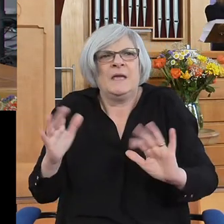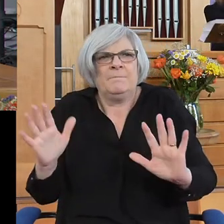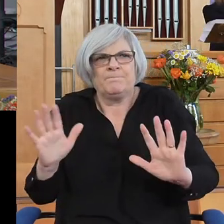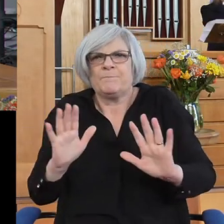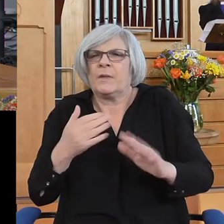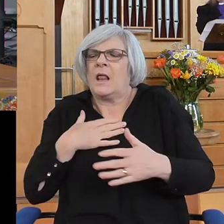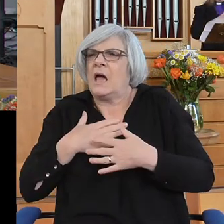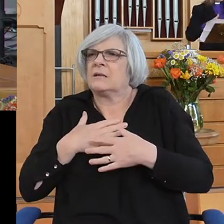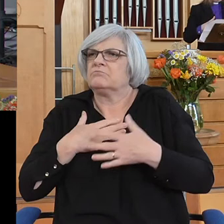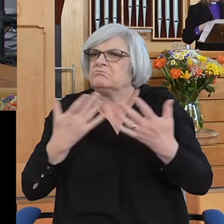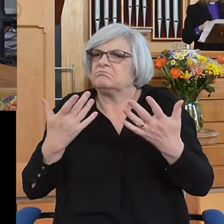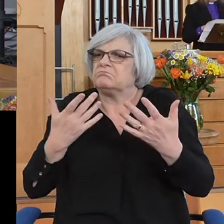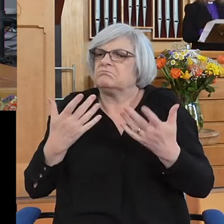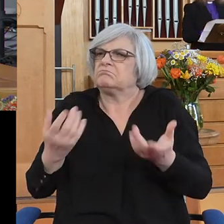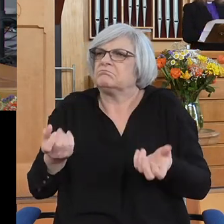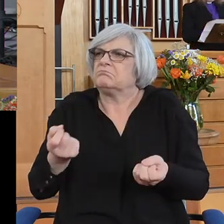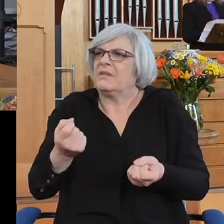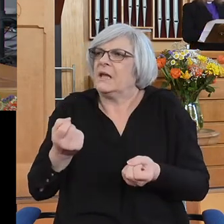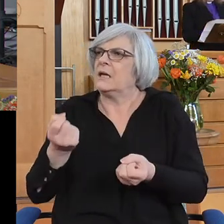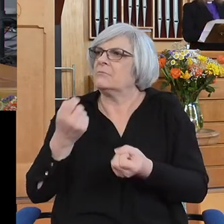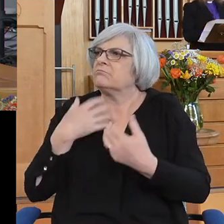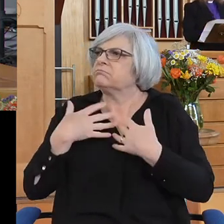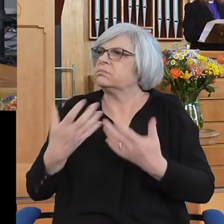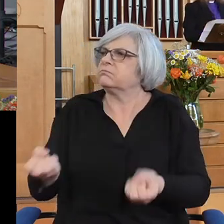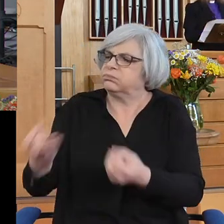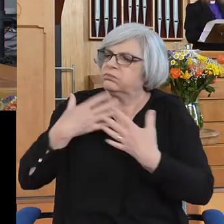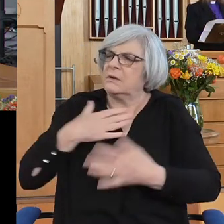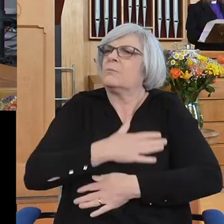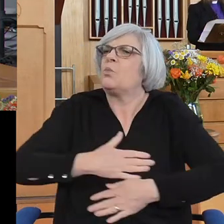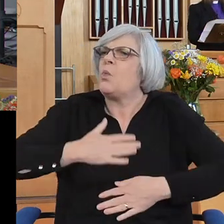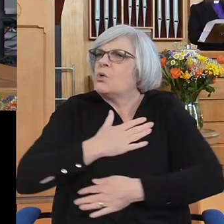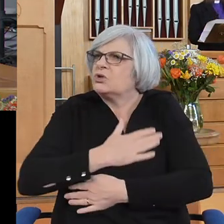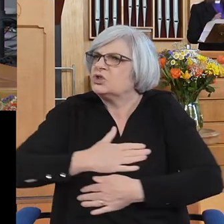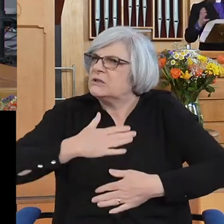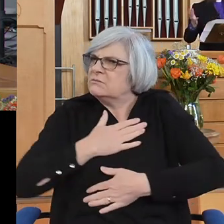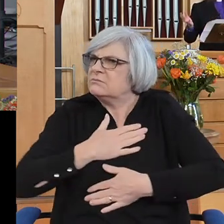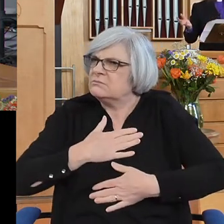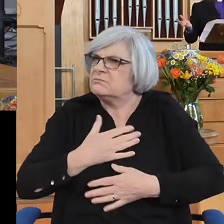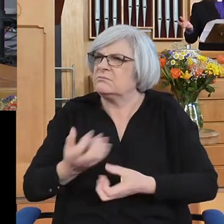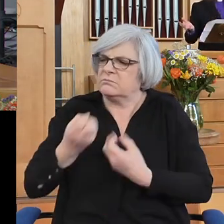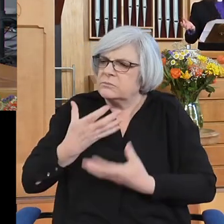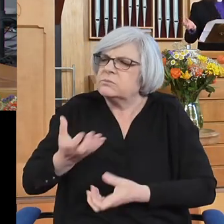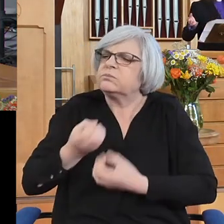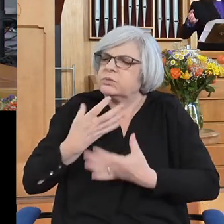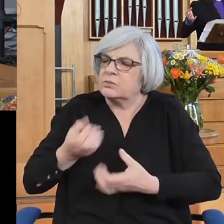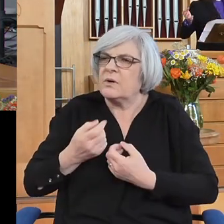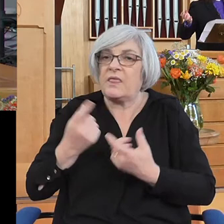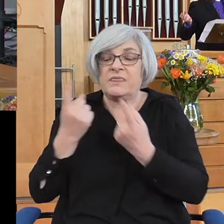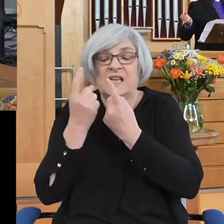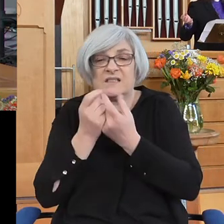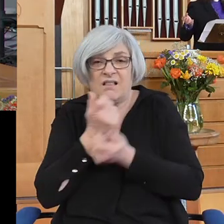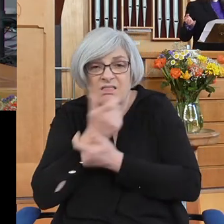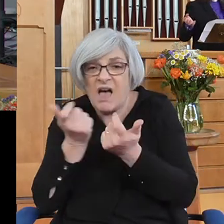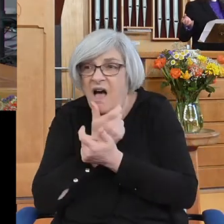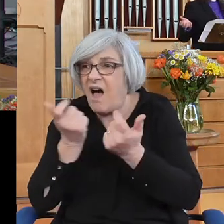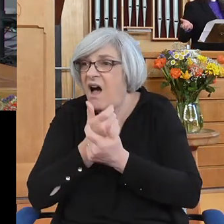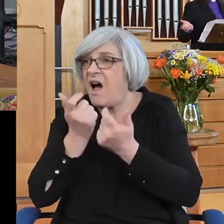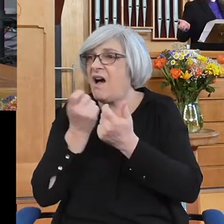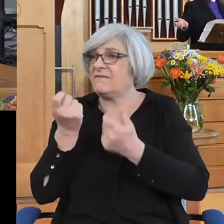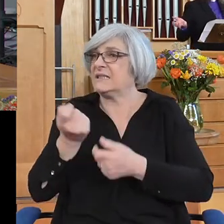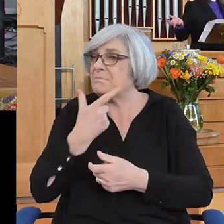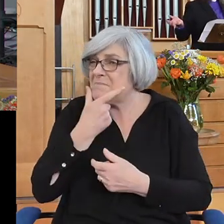outline in themselves, but they speak deeper things to us. Things that make us laugh or smile or